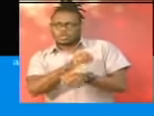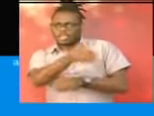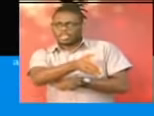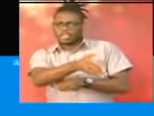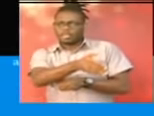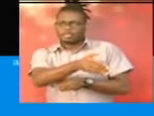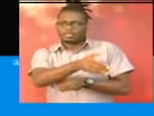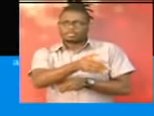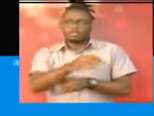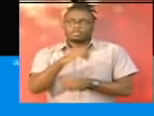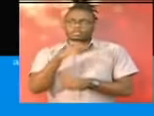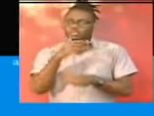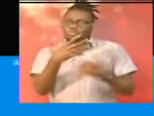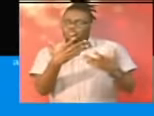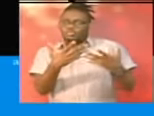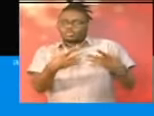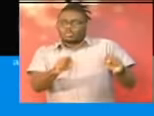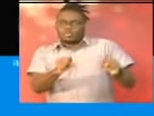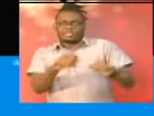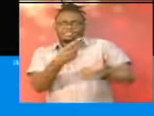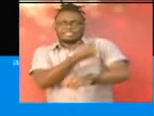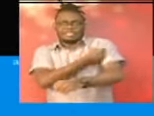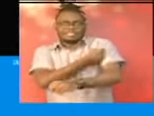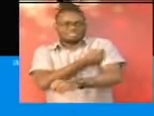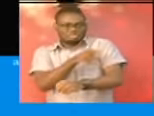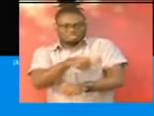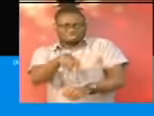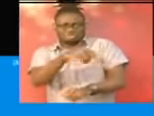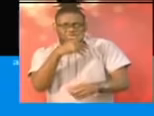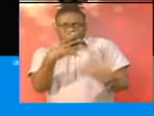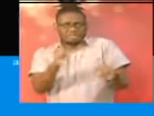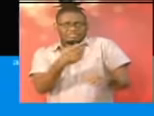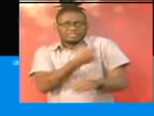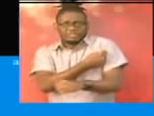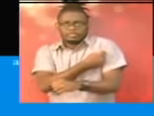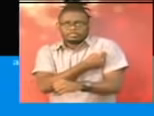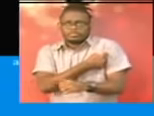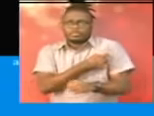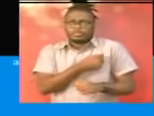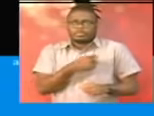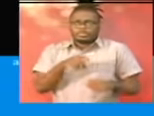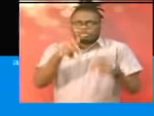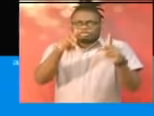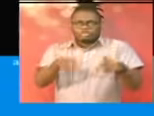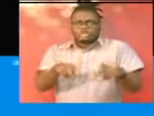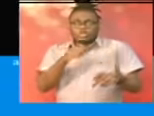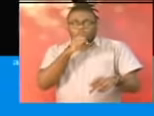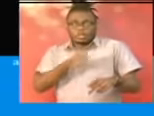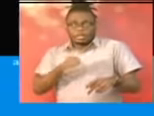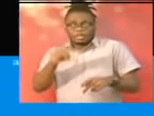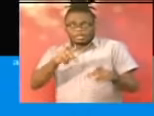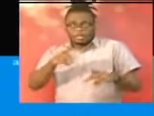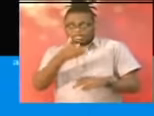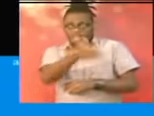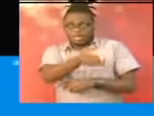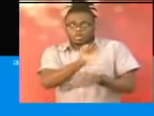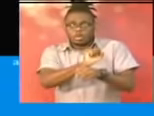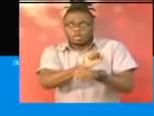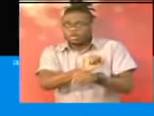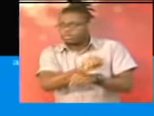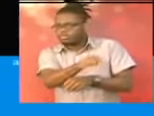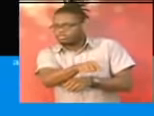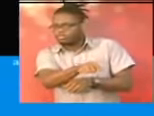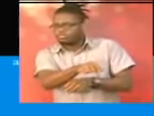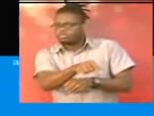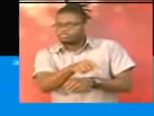are concerned that there is a likelihood that if their relatives contract the